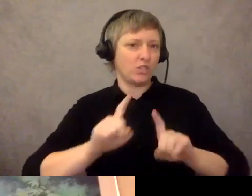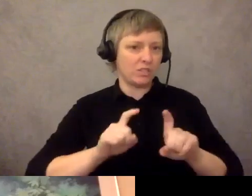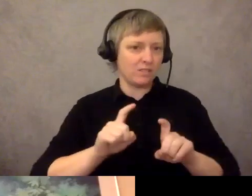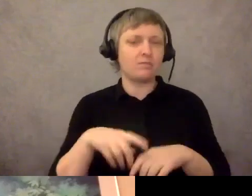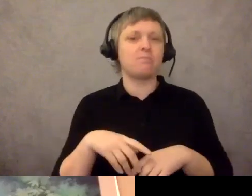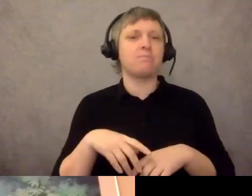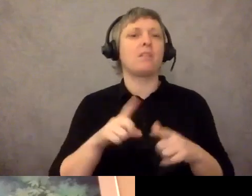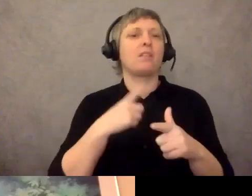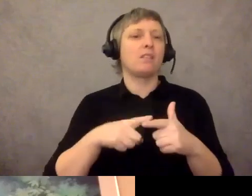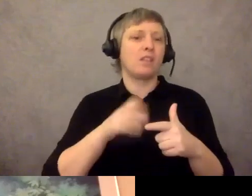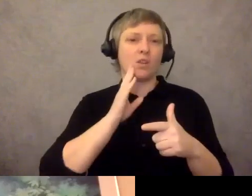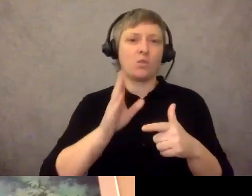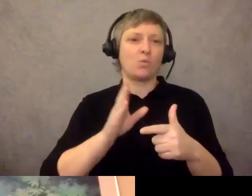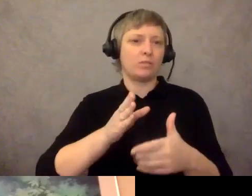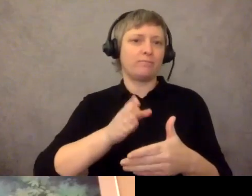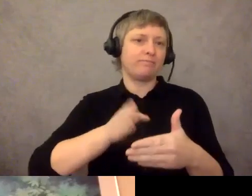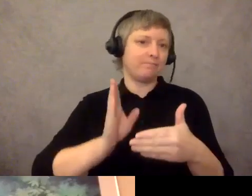estar de esta sesión.